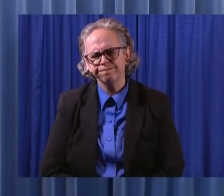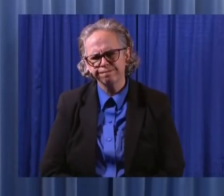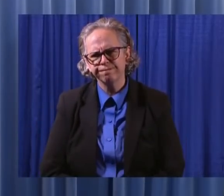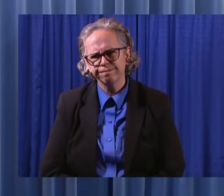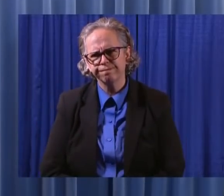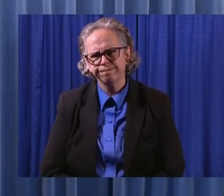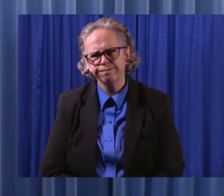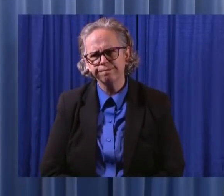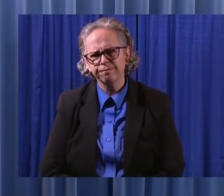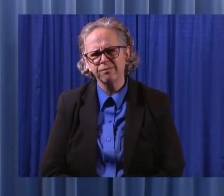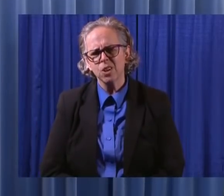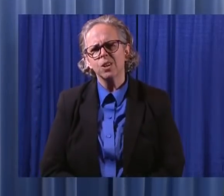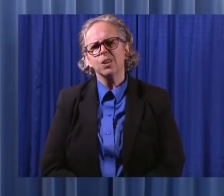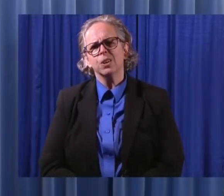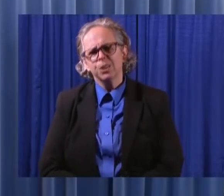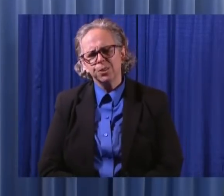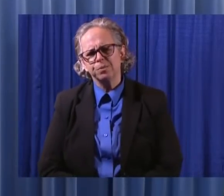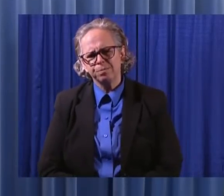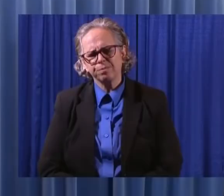about